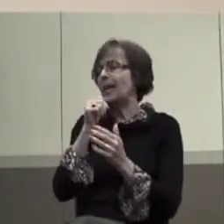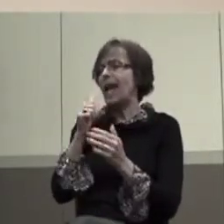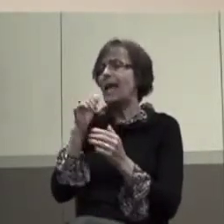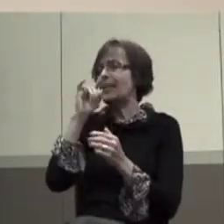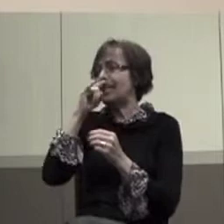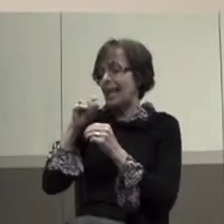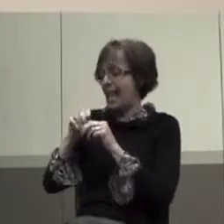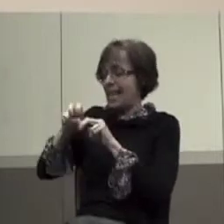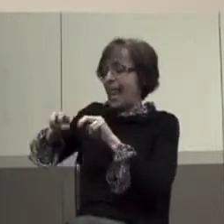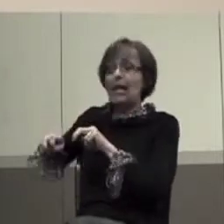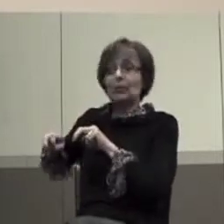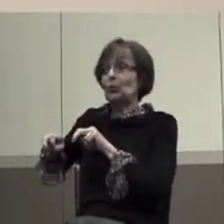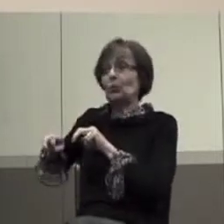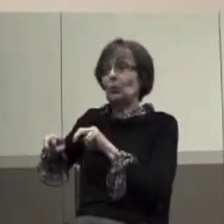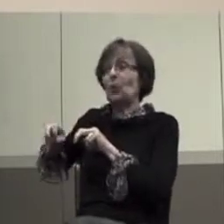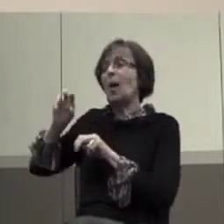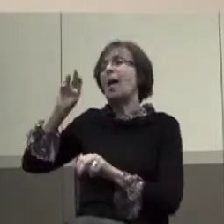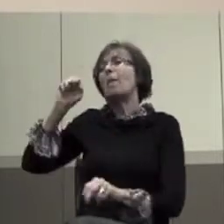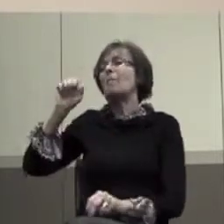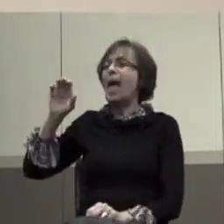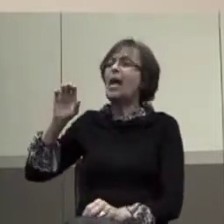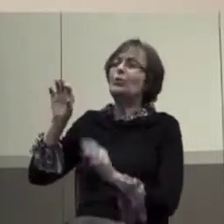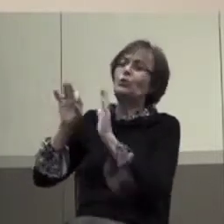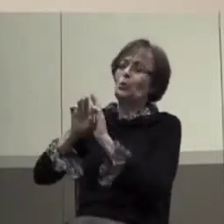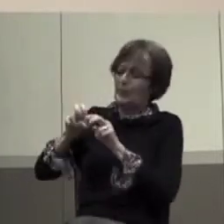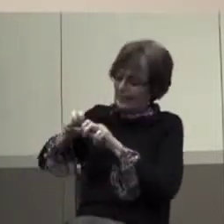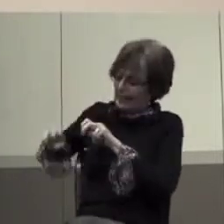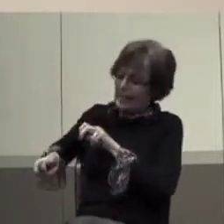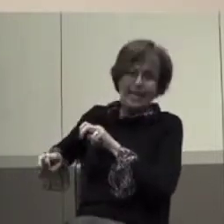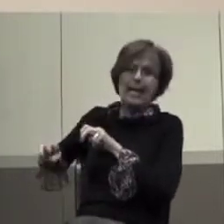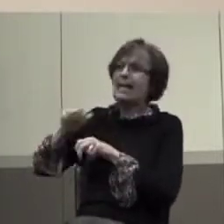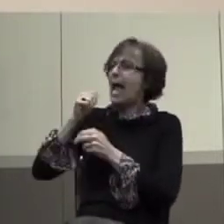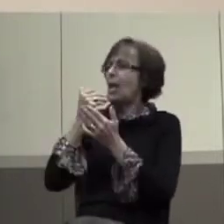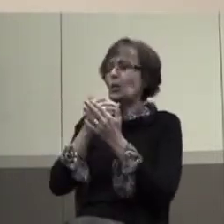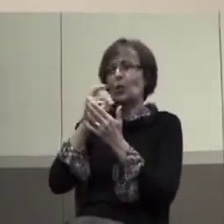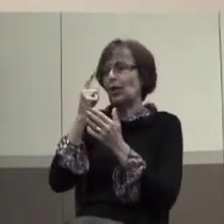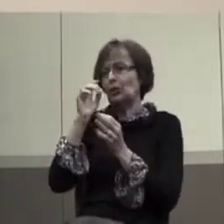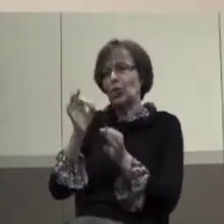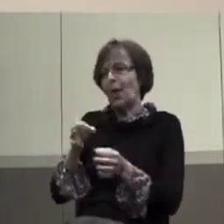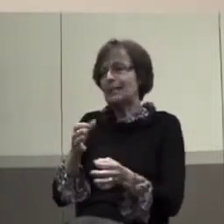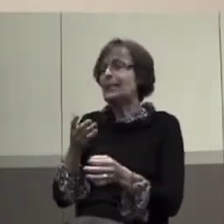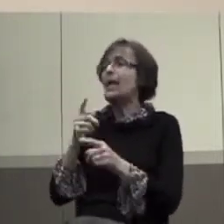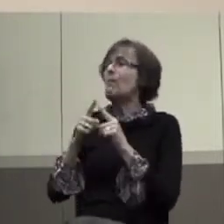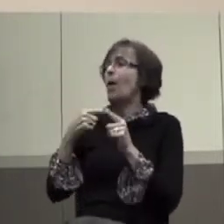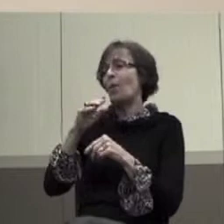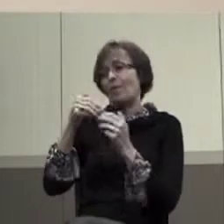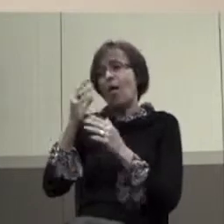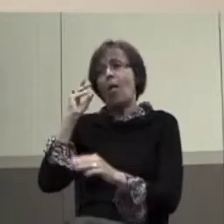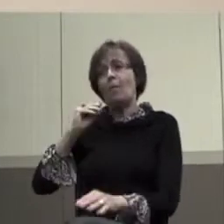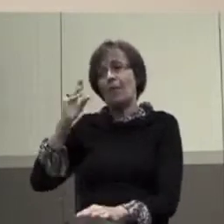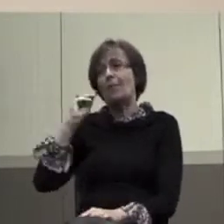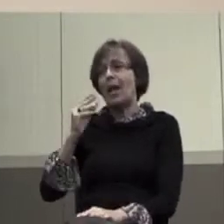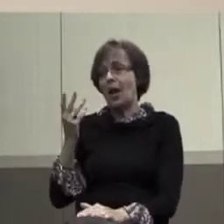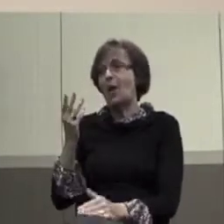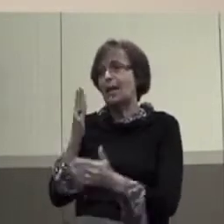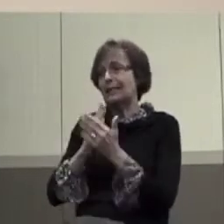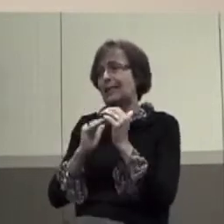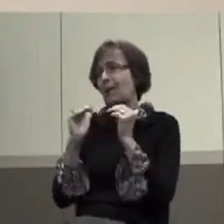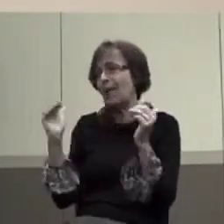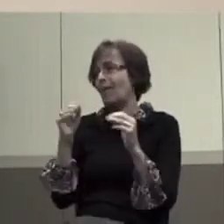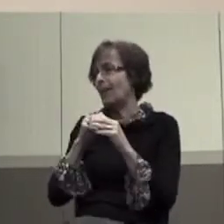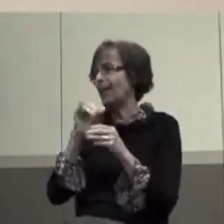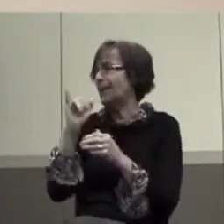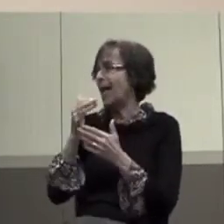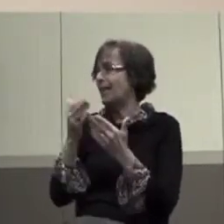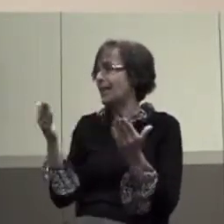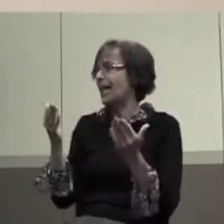next to you, all right? Mac chooses the kid next to him, not a good choice, all right? But we've all been there at some level of this kind of thing,